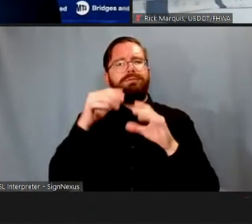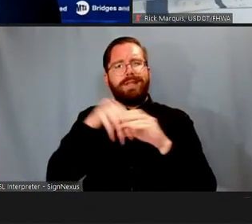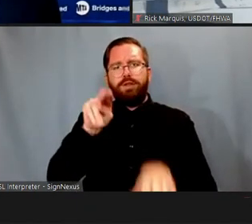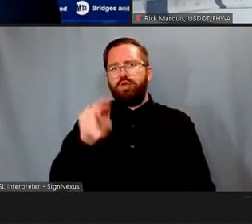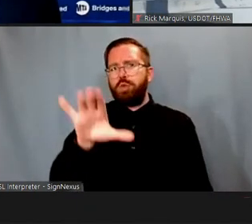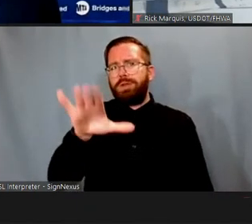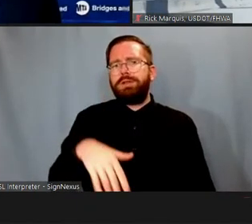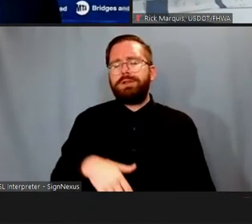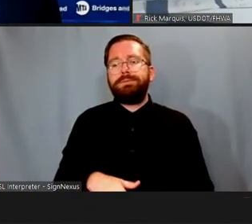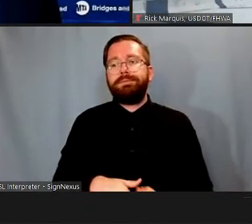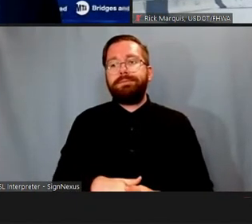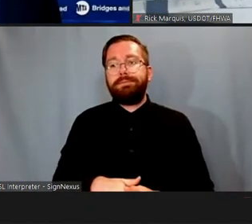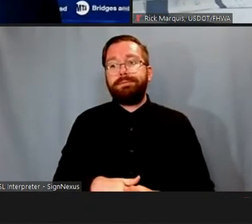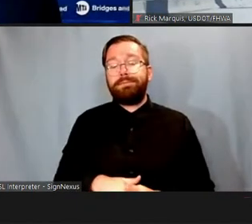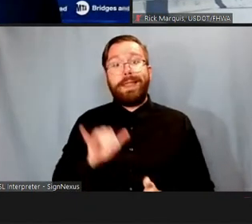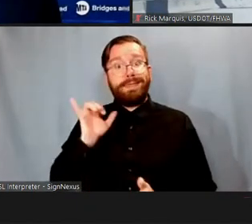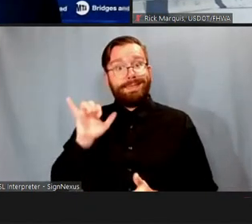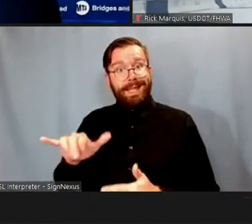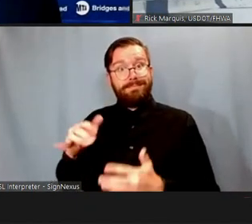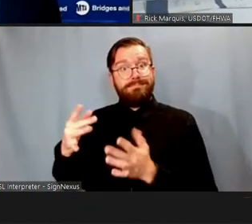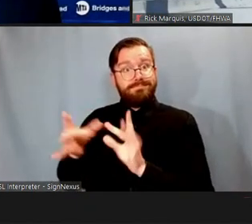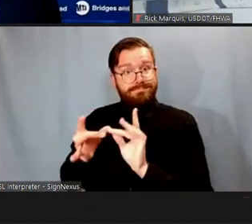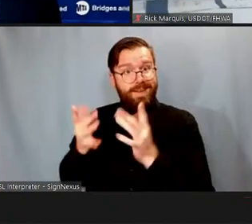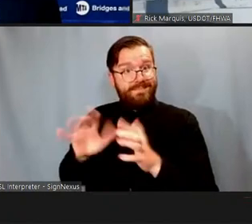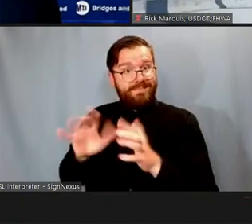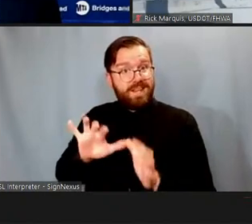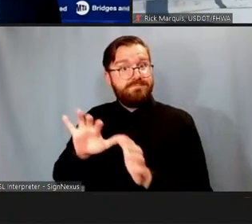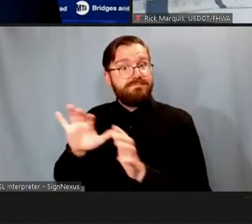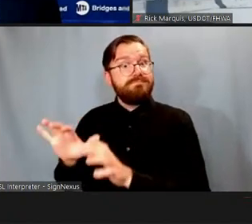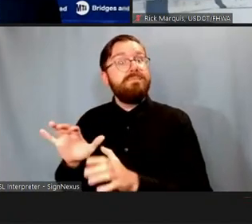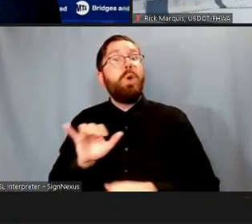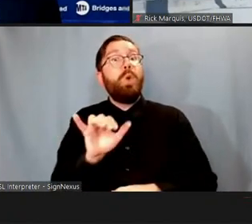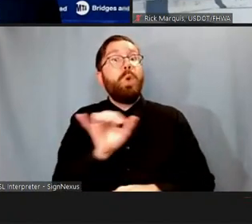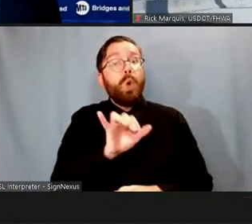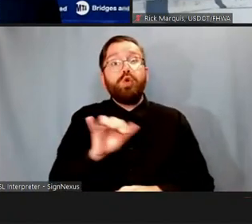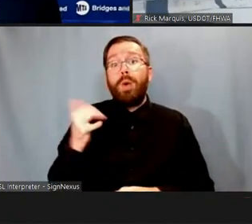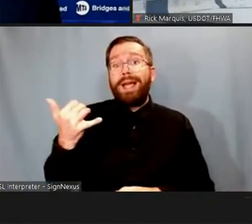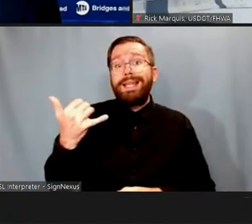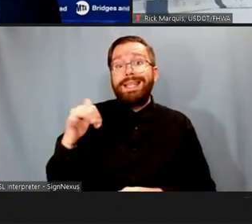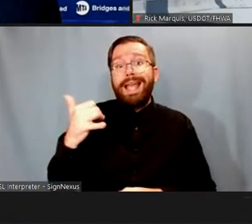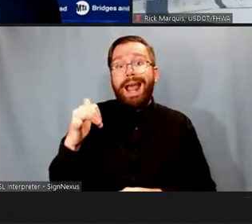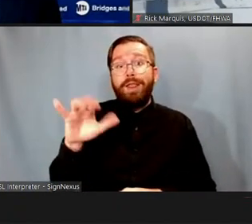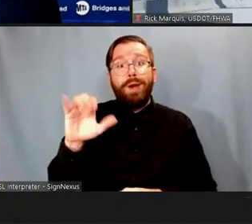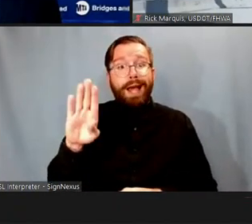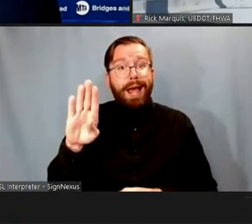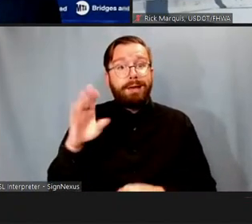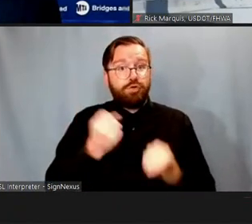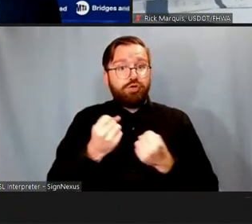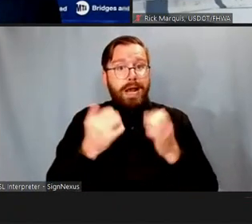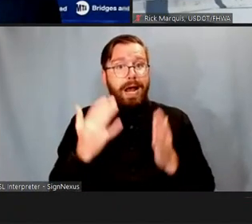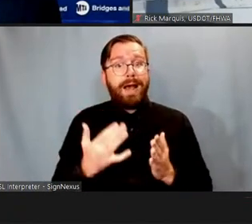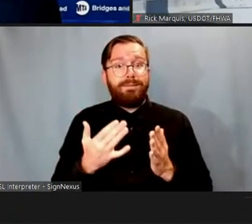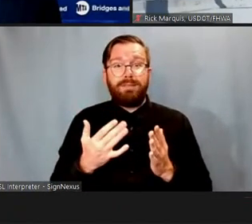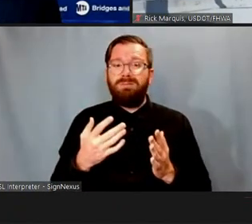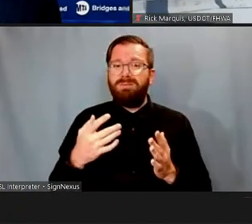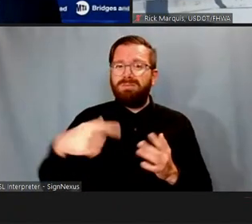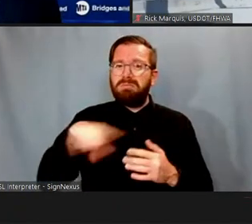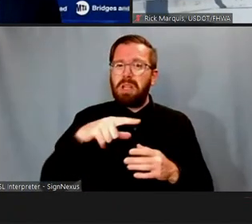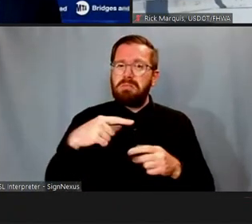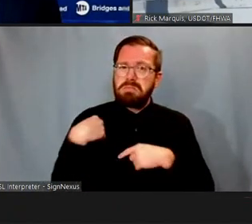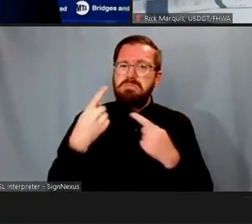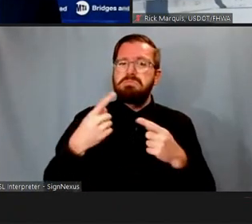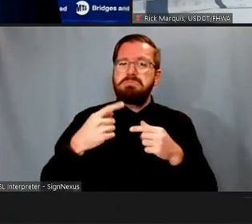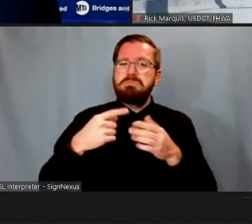having said that you also must recognize yellow cab drivers have been paying a congestion fee of